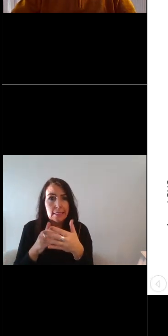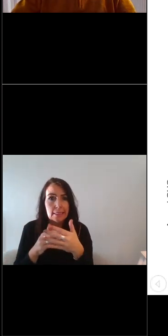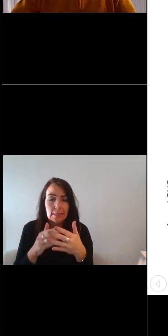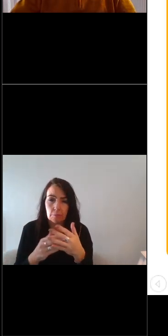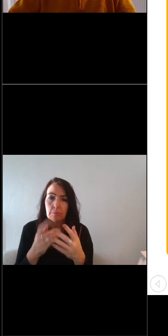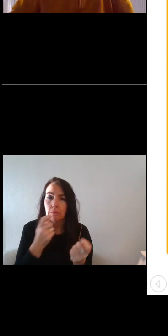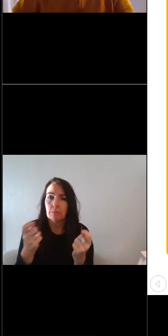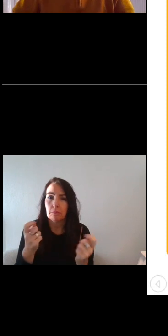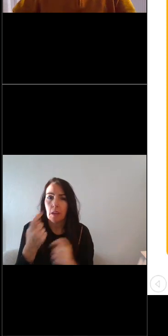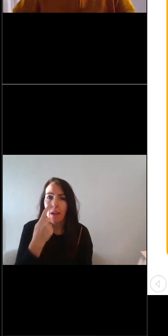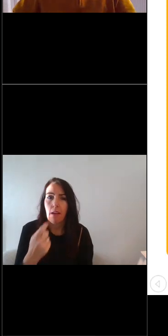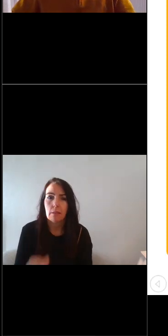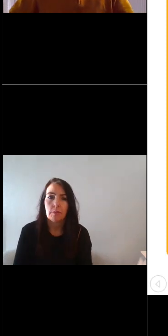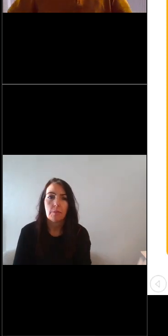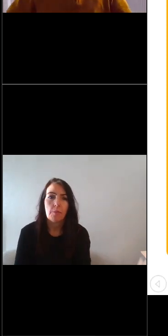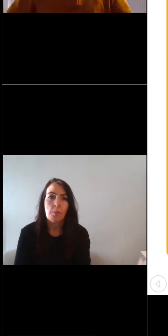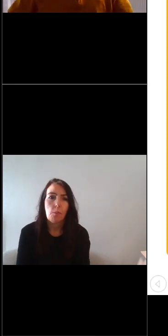manageable.